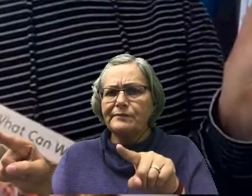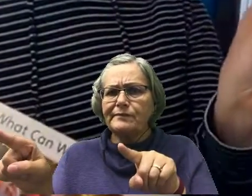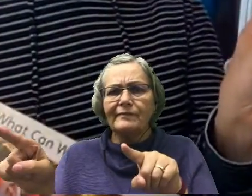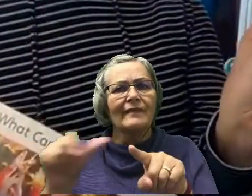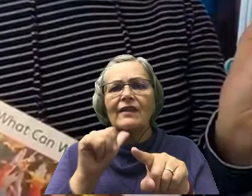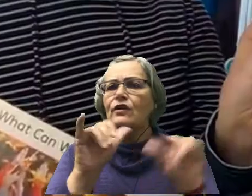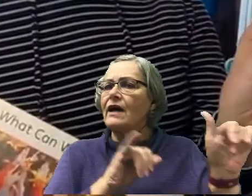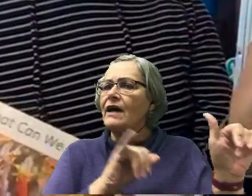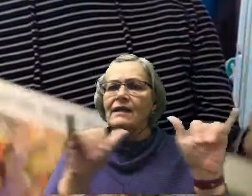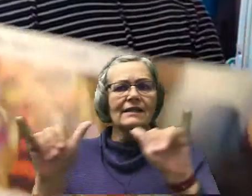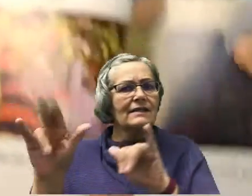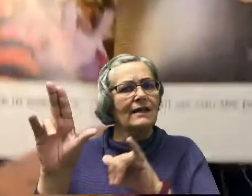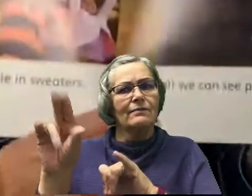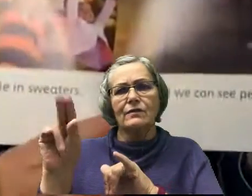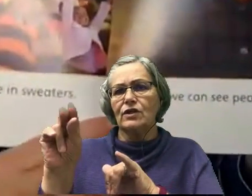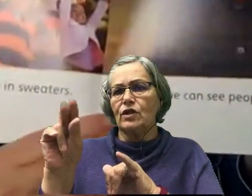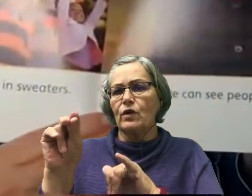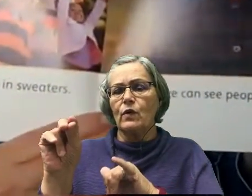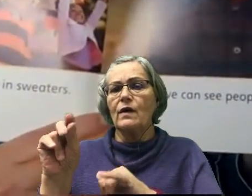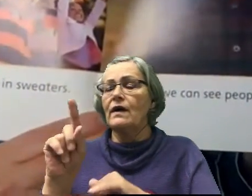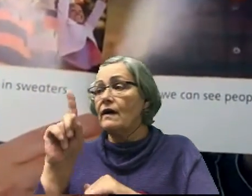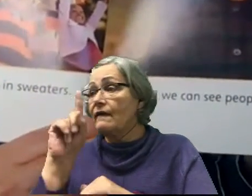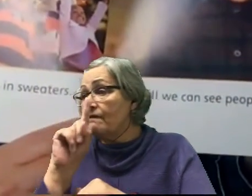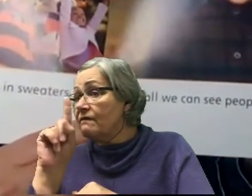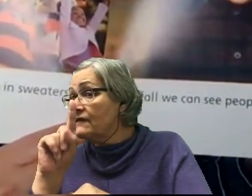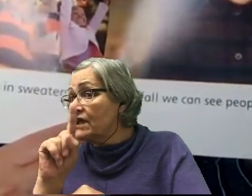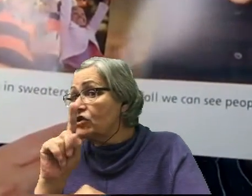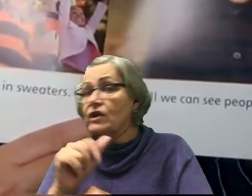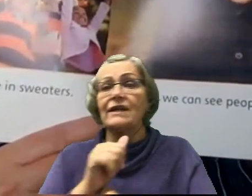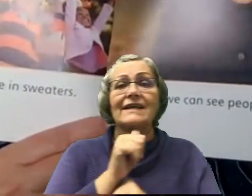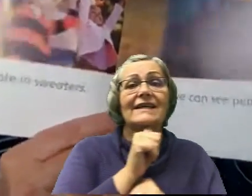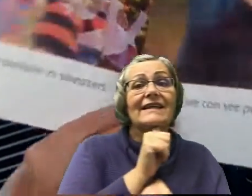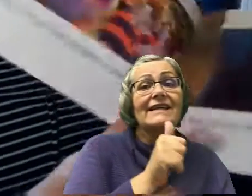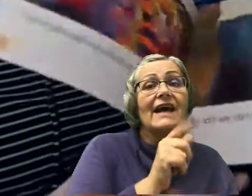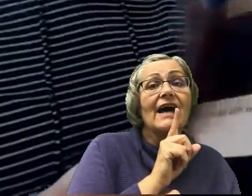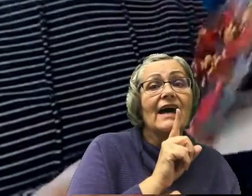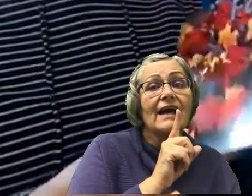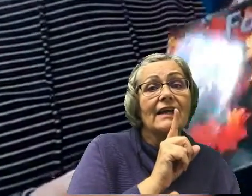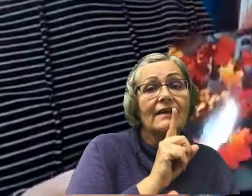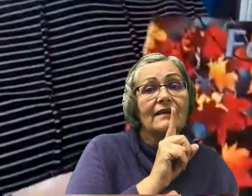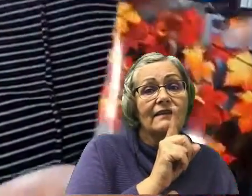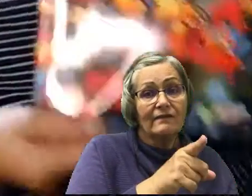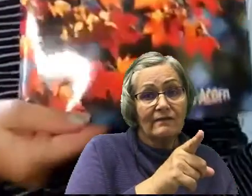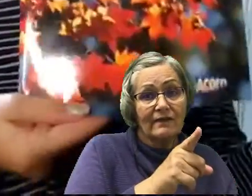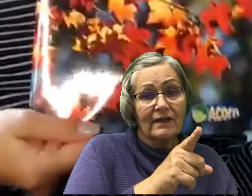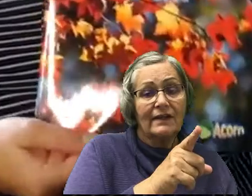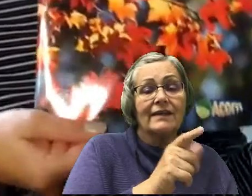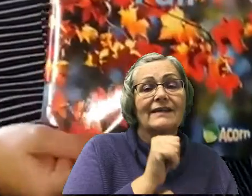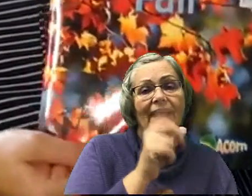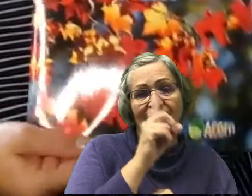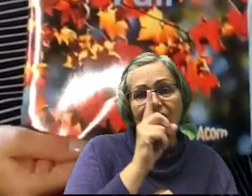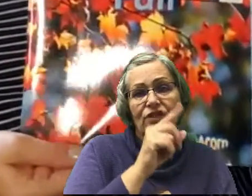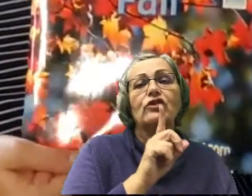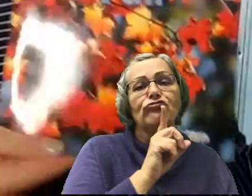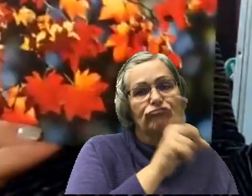fiction book and my nonfiction book. Okay? I can see the difference. I can tell that